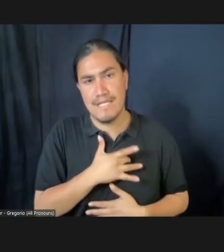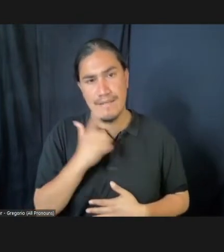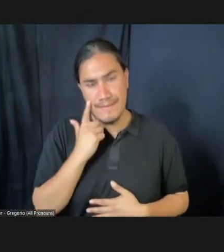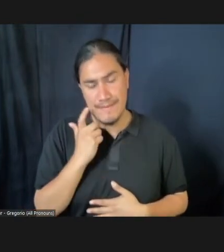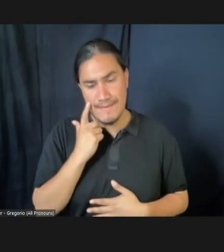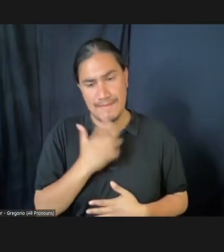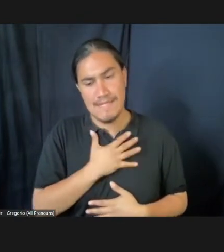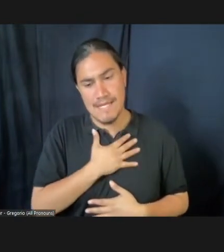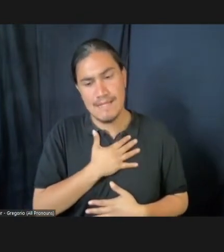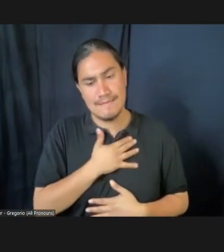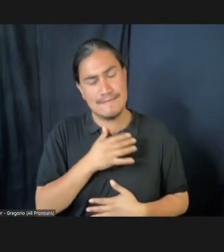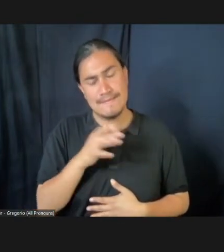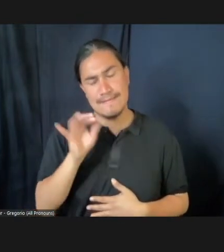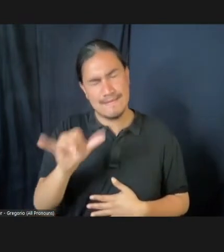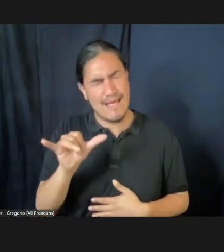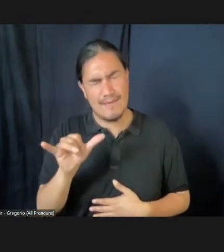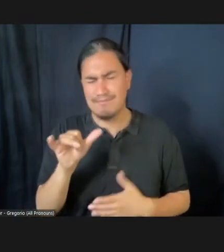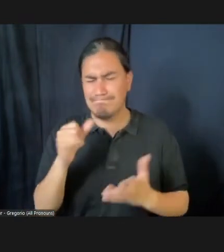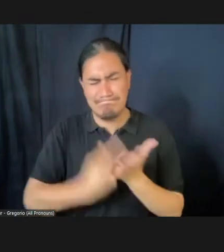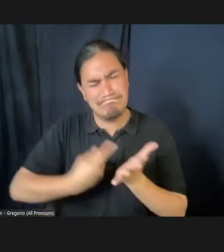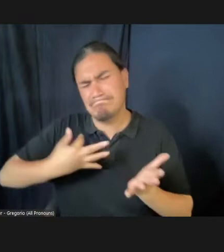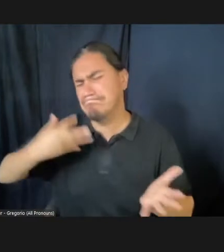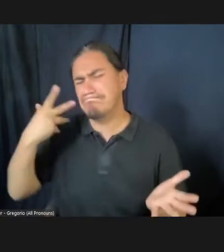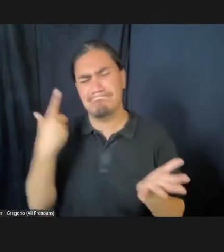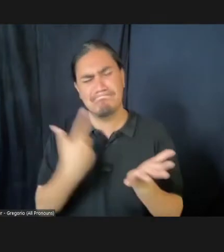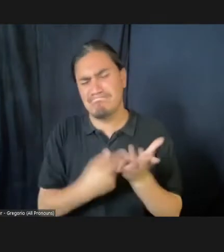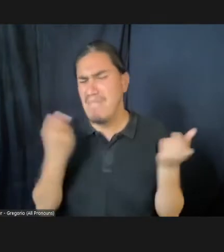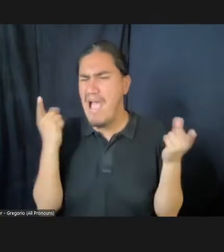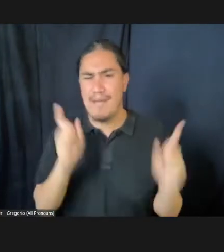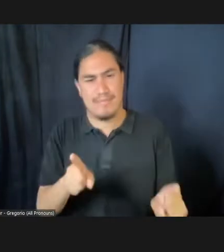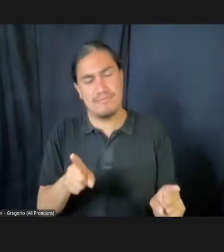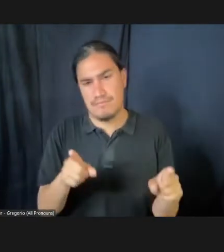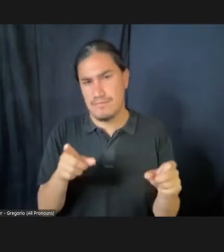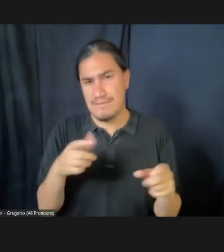Was a rare moment and one we're fighting to have again.